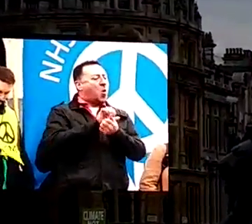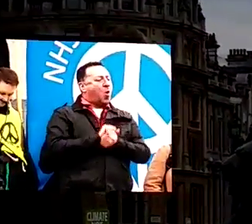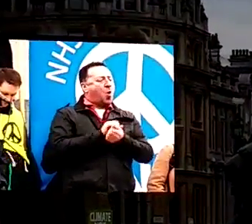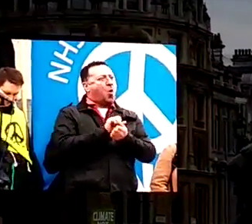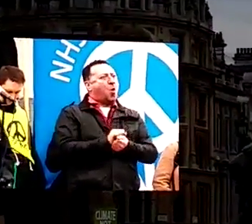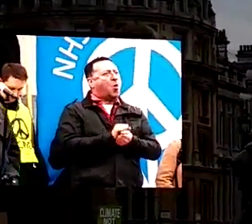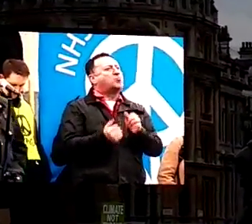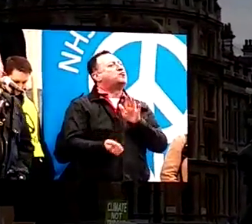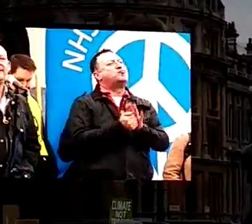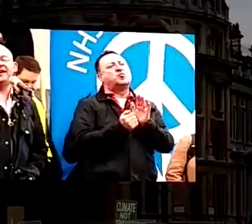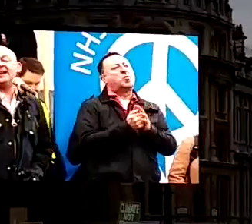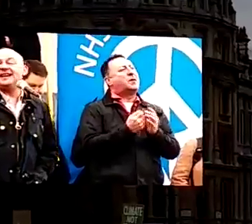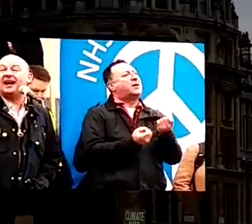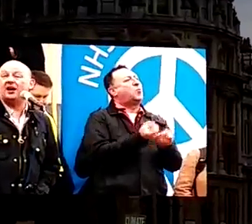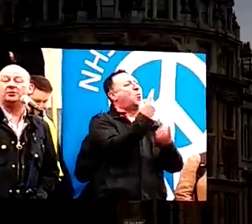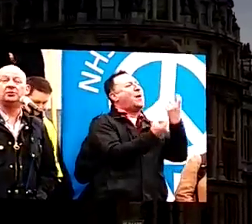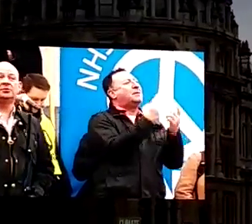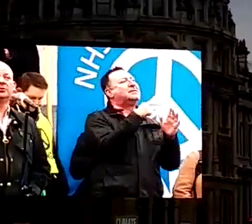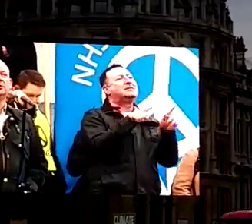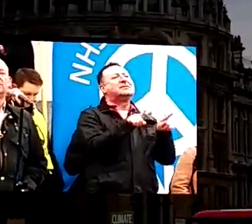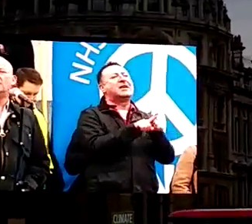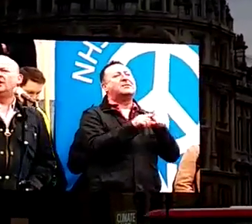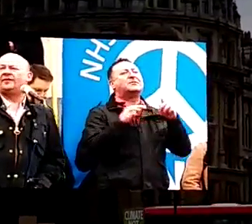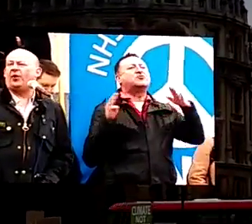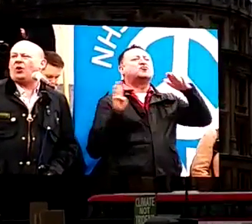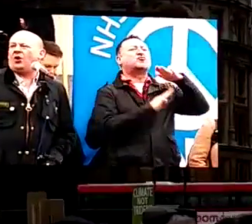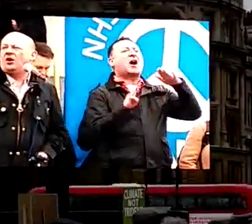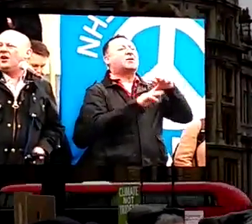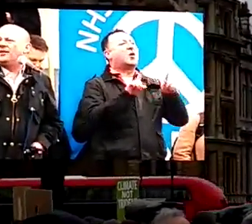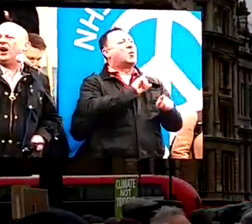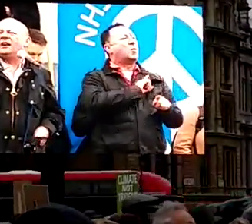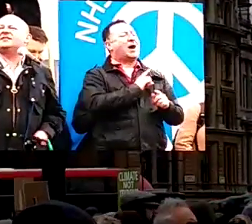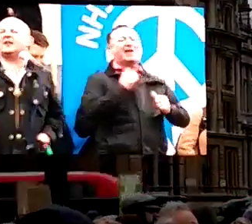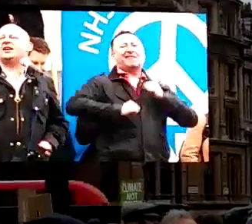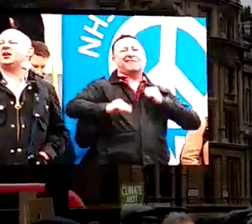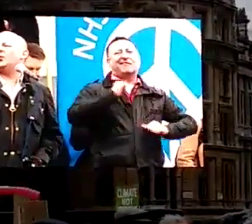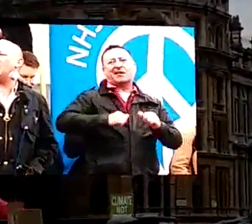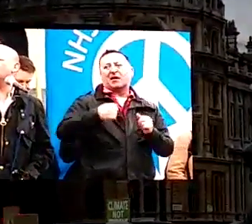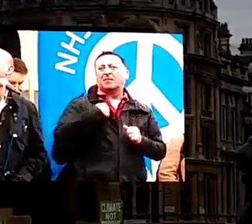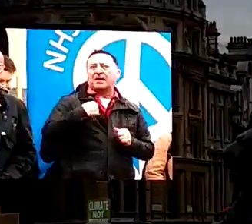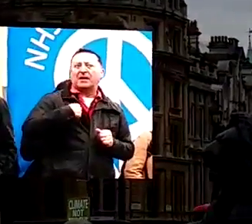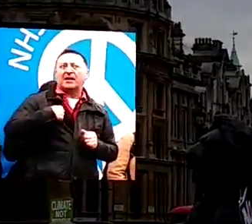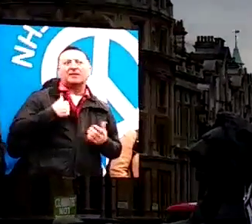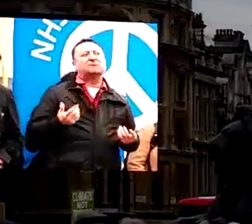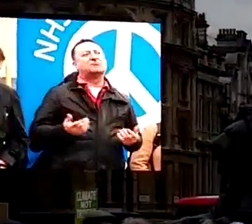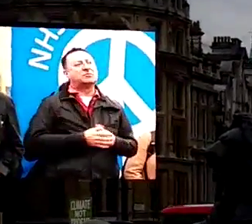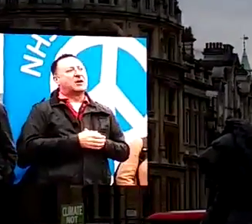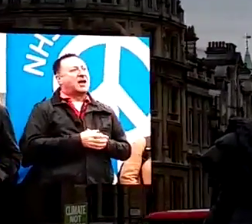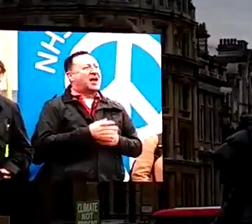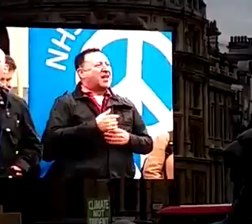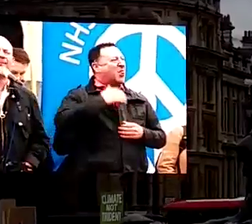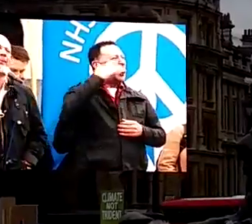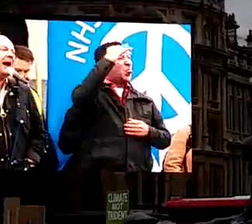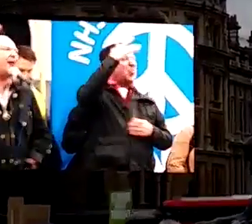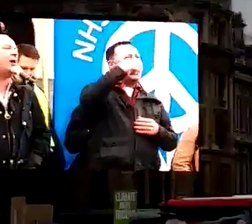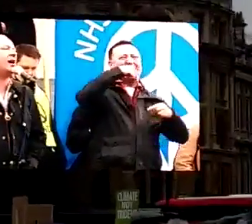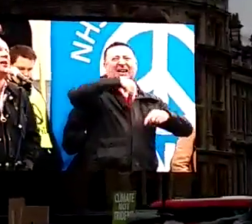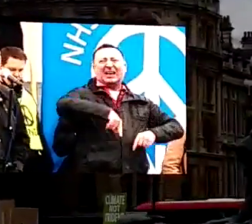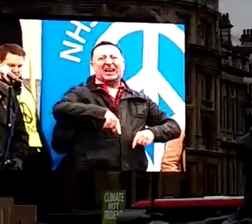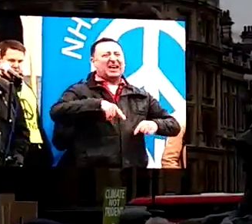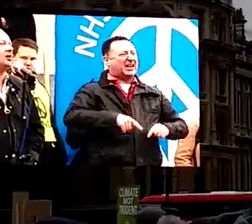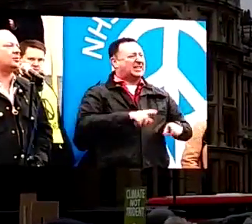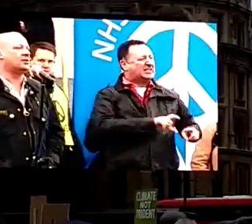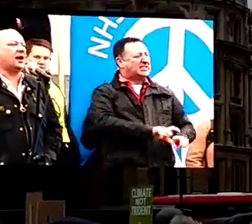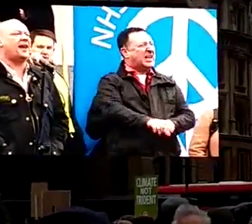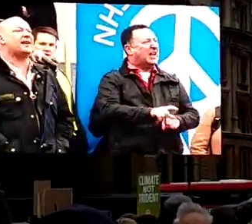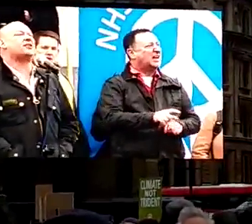weapons like Trident for ego. For the idea that we are still some great power